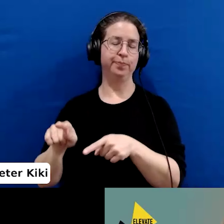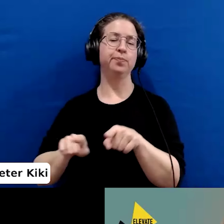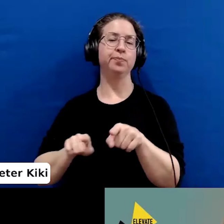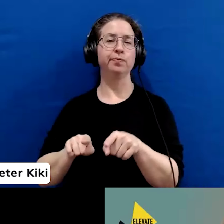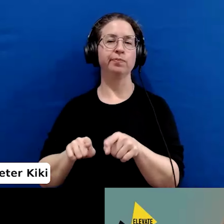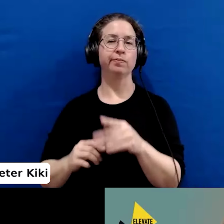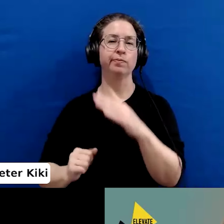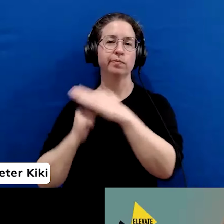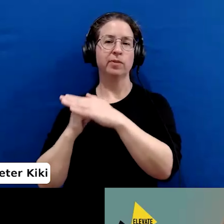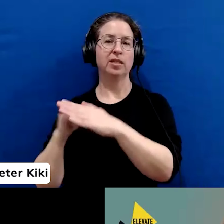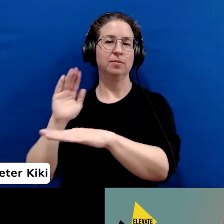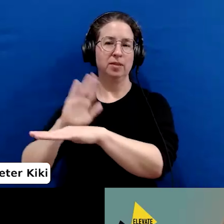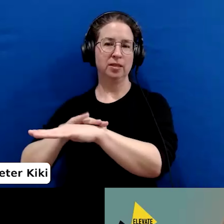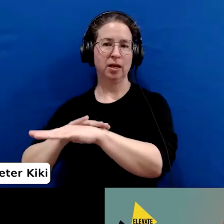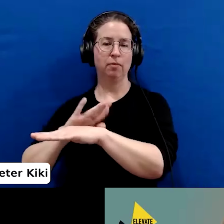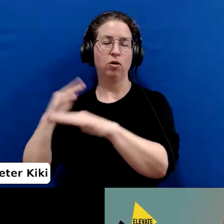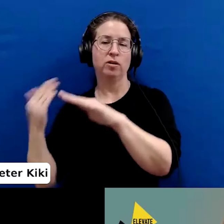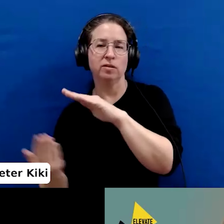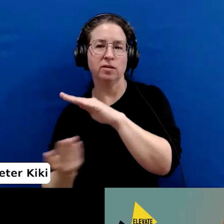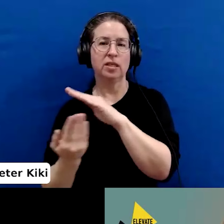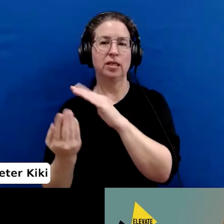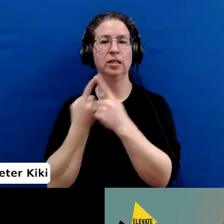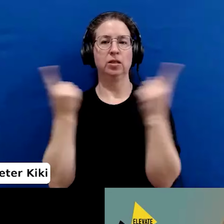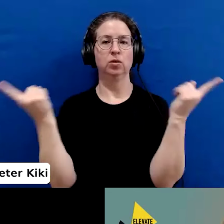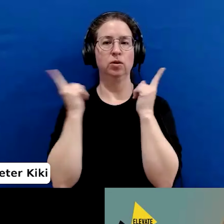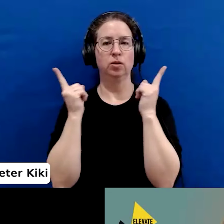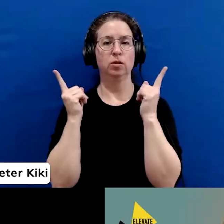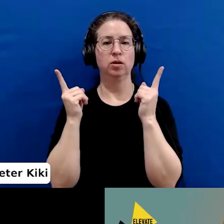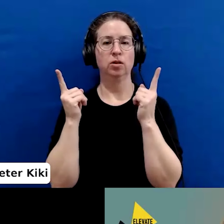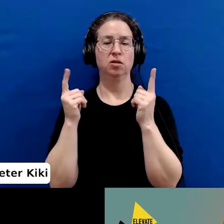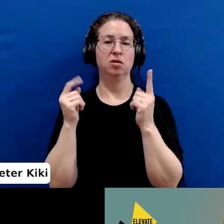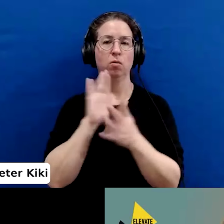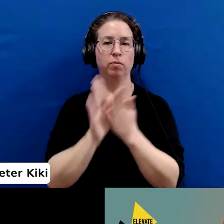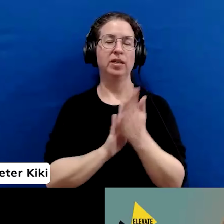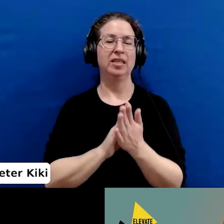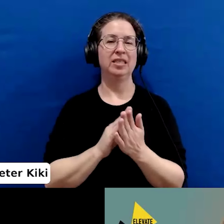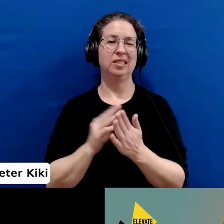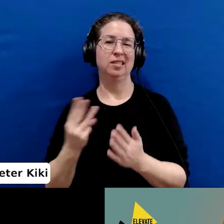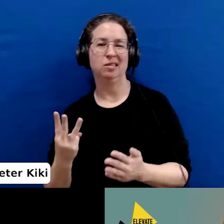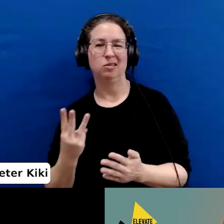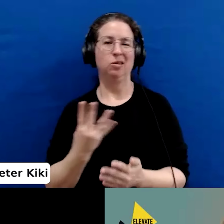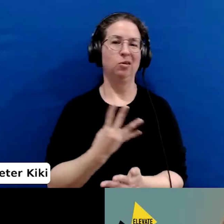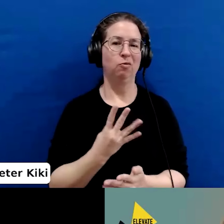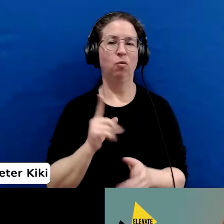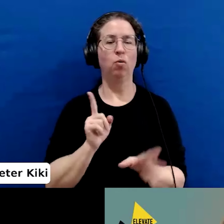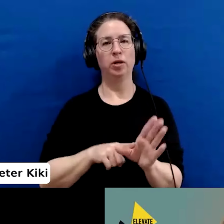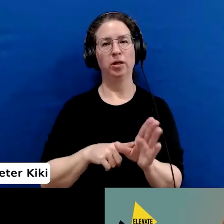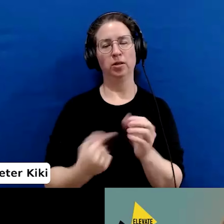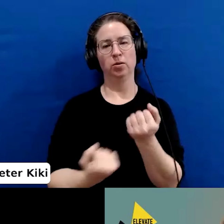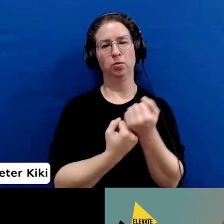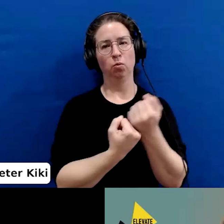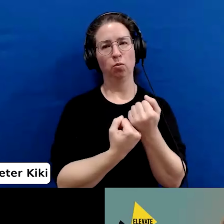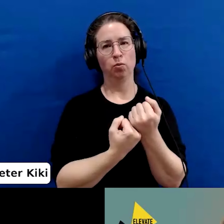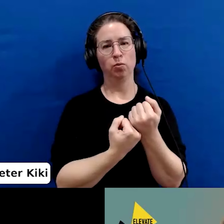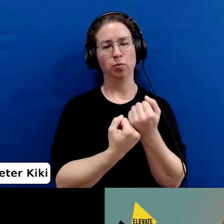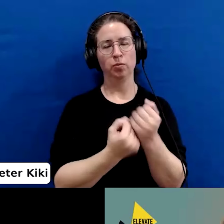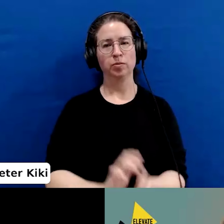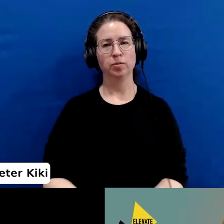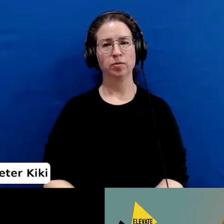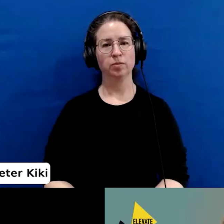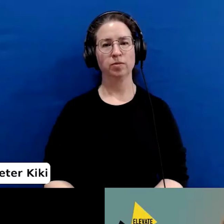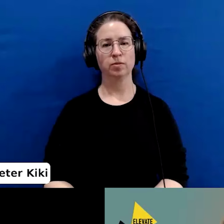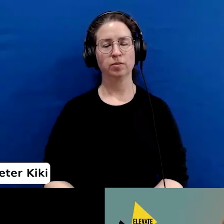the undergraduate part of that. So either 3 or 4 year financial support there, as well as our other things such